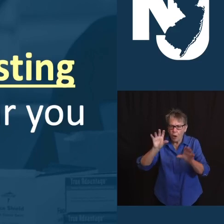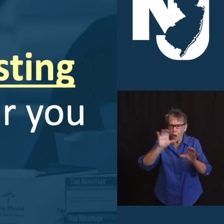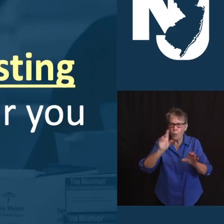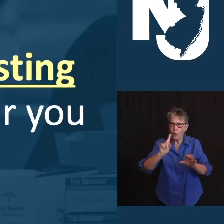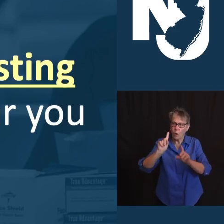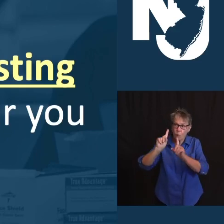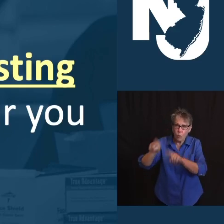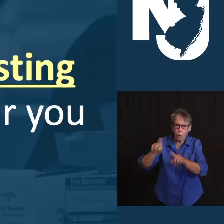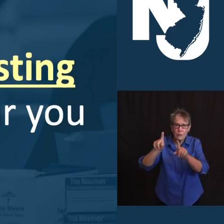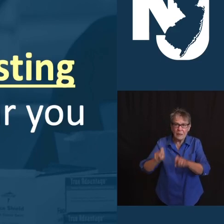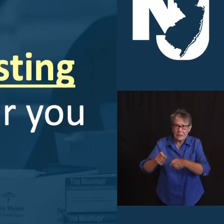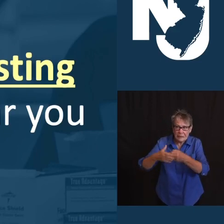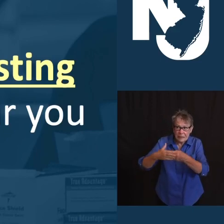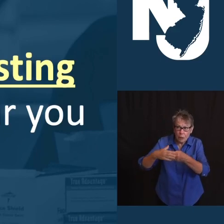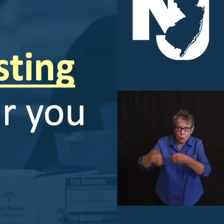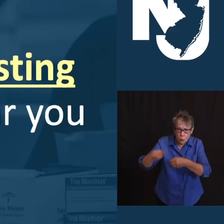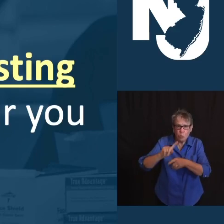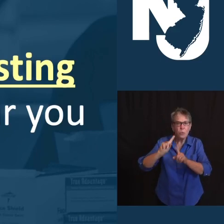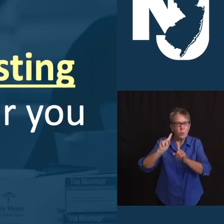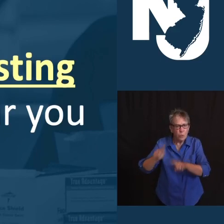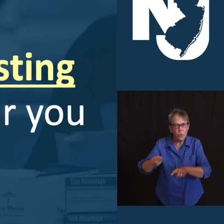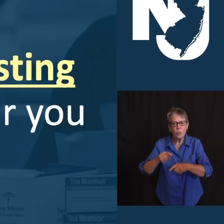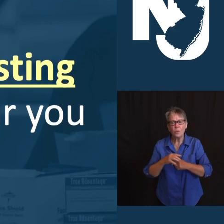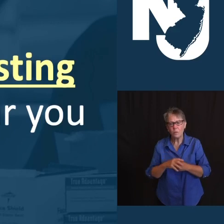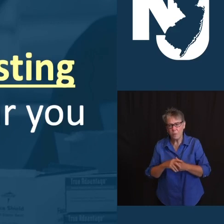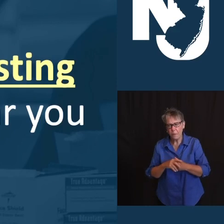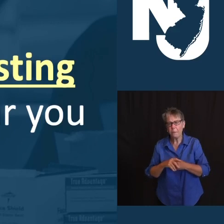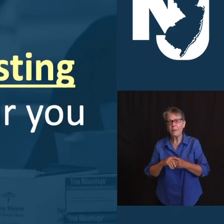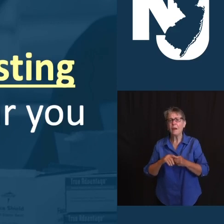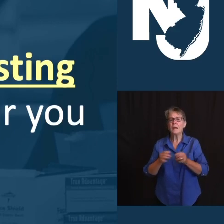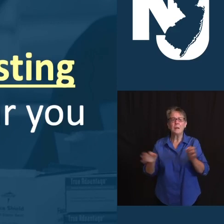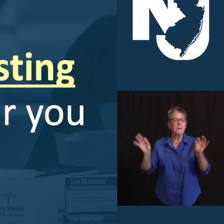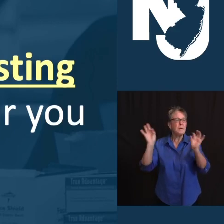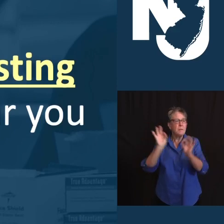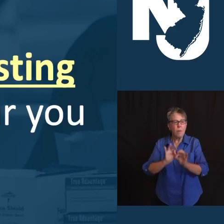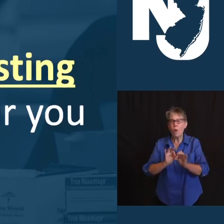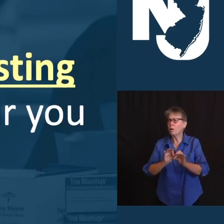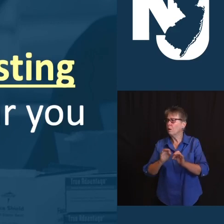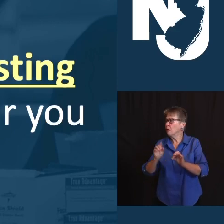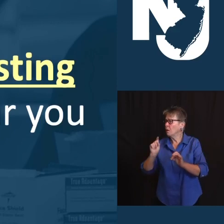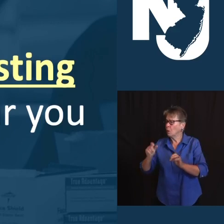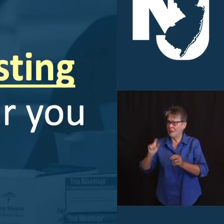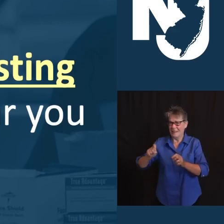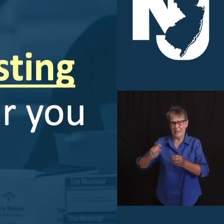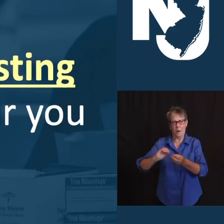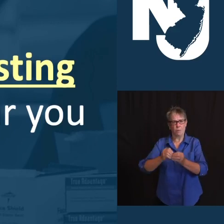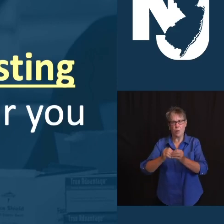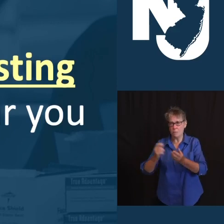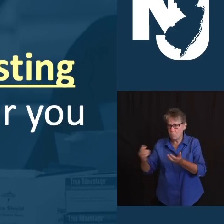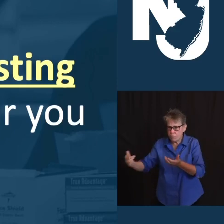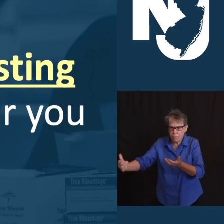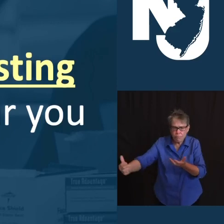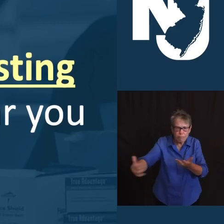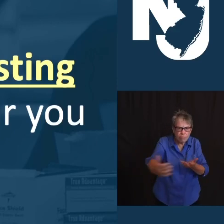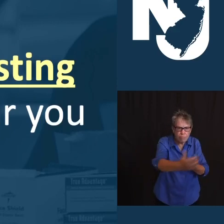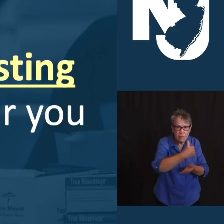decisions that impact our entire state. So again, take a moment to go online to